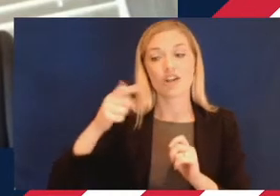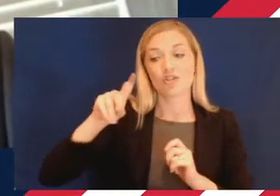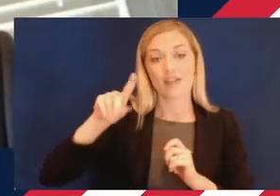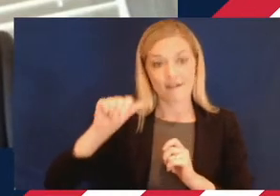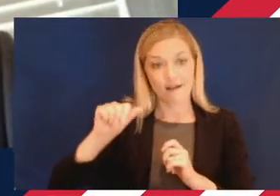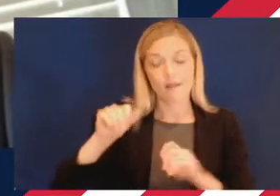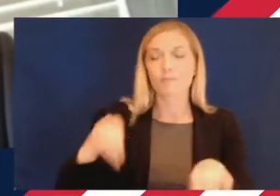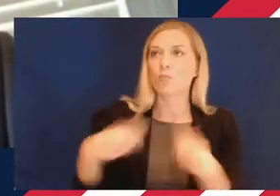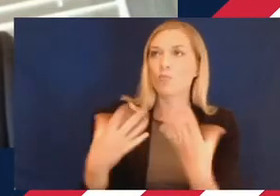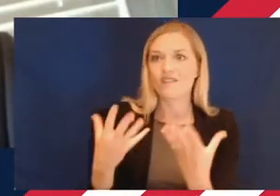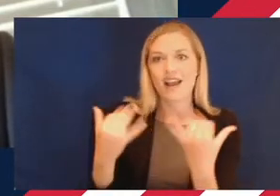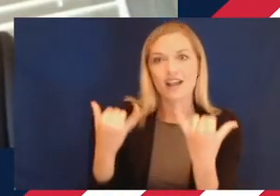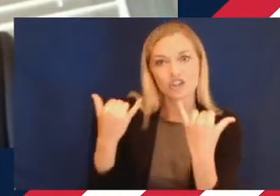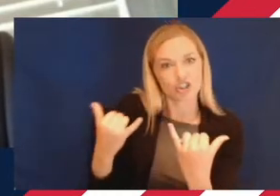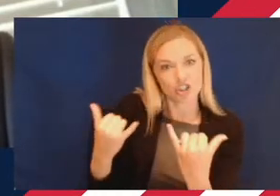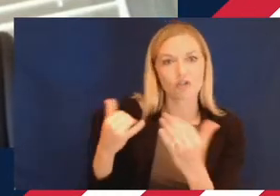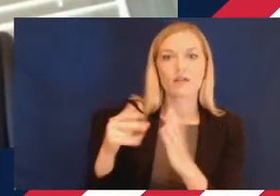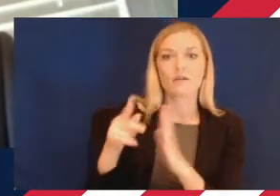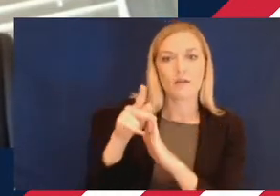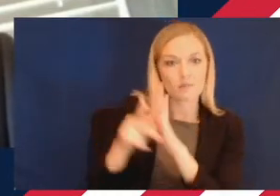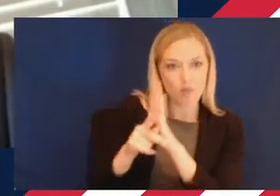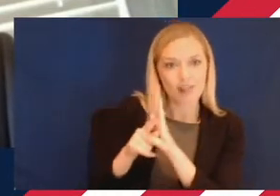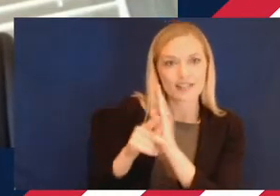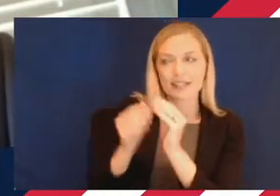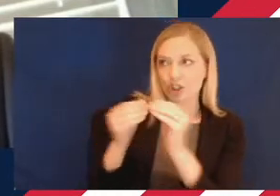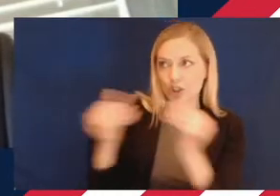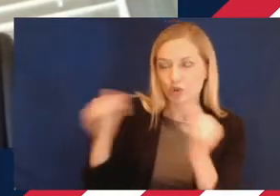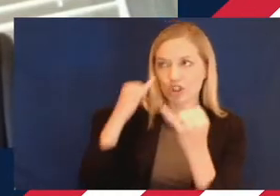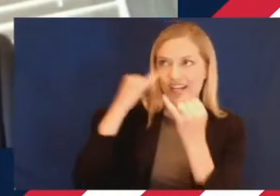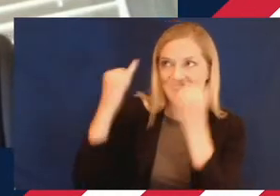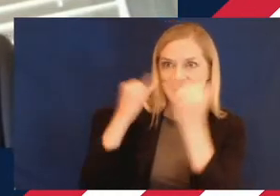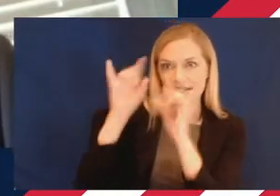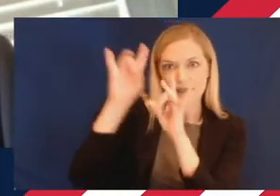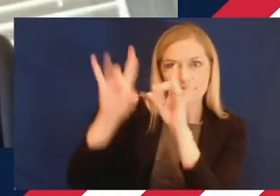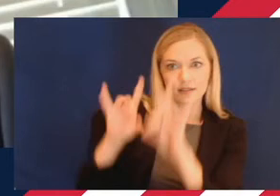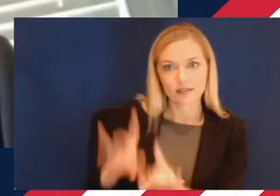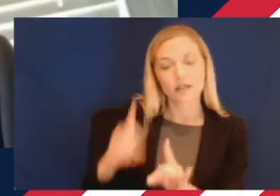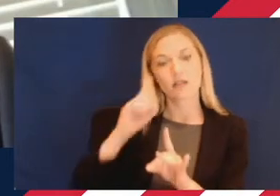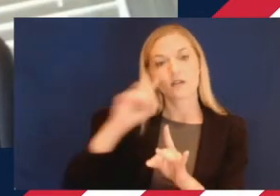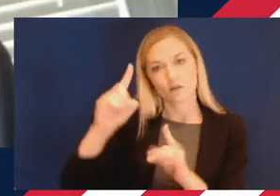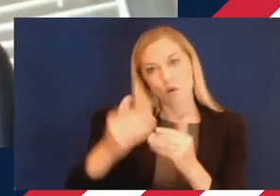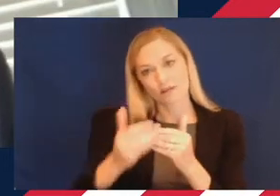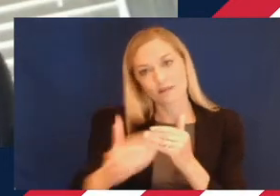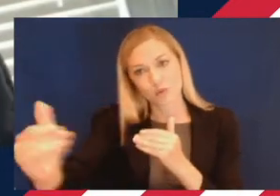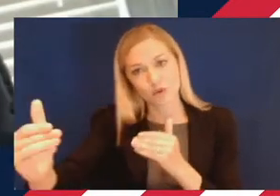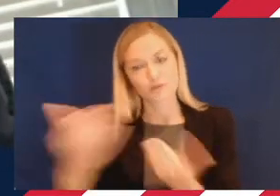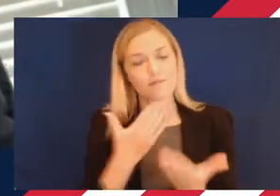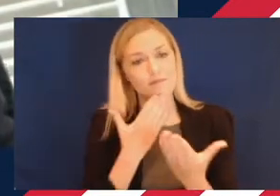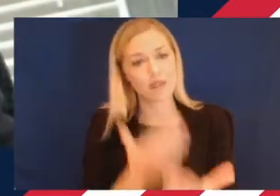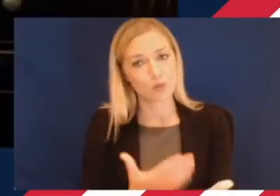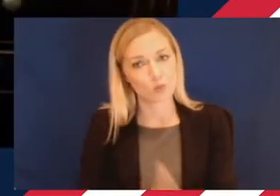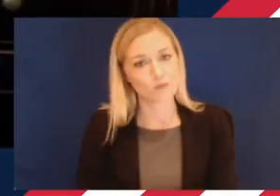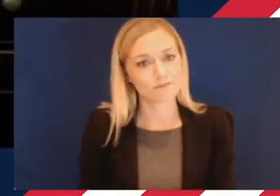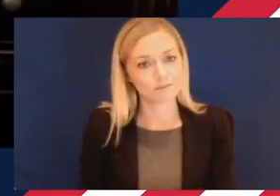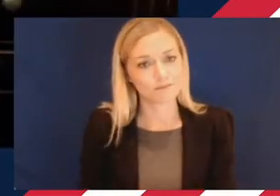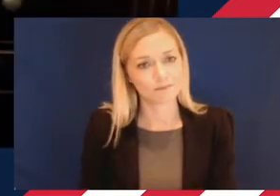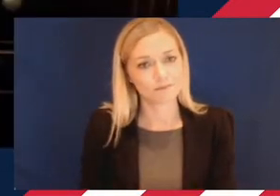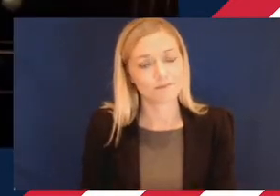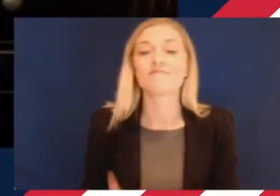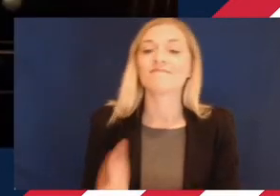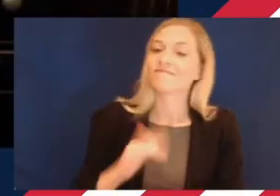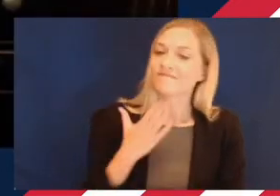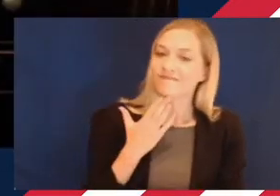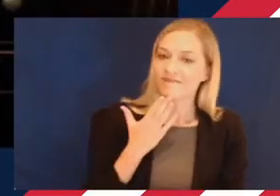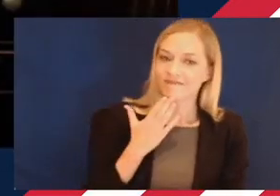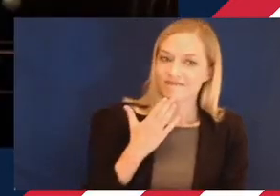for policymakers to safeguard Black communities in the weeks and months ahead. Thank you. And I would be remiss if I